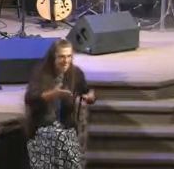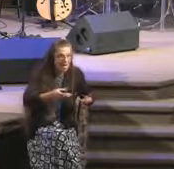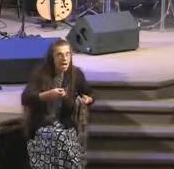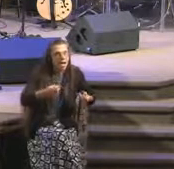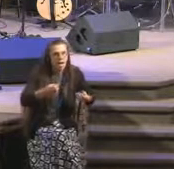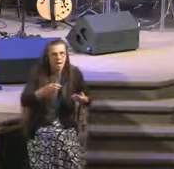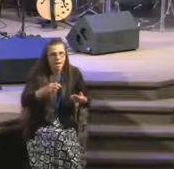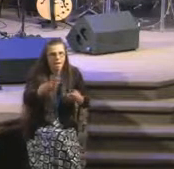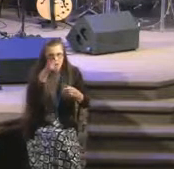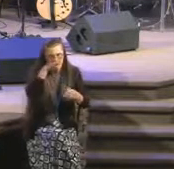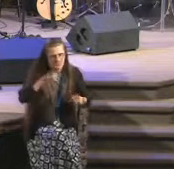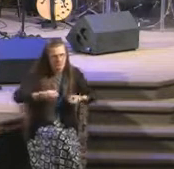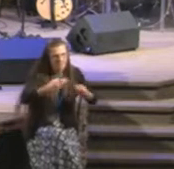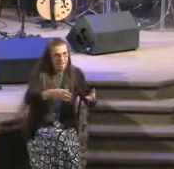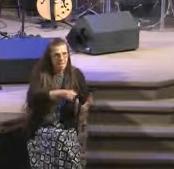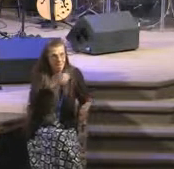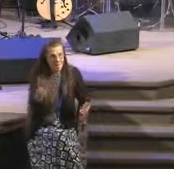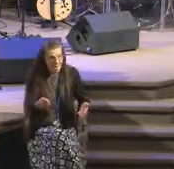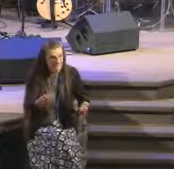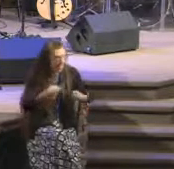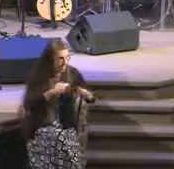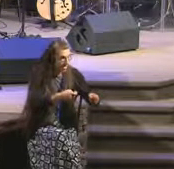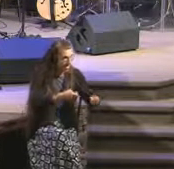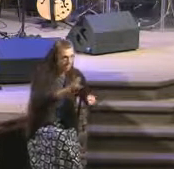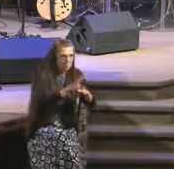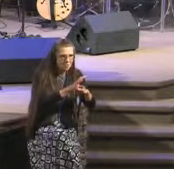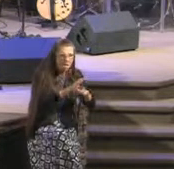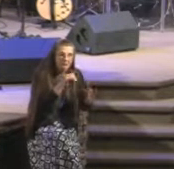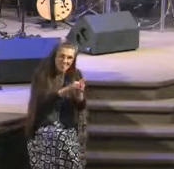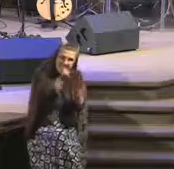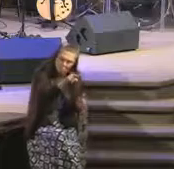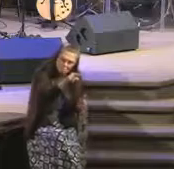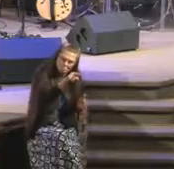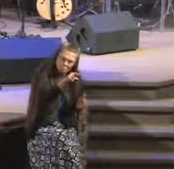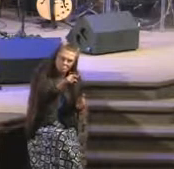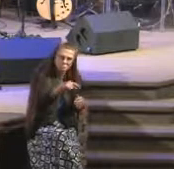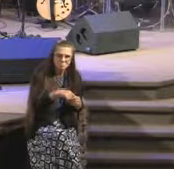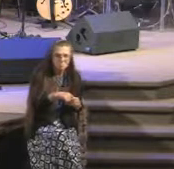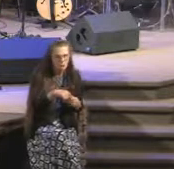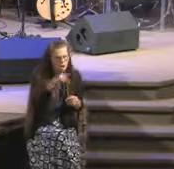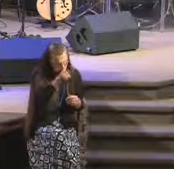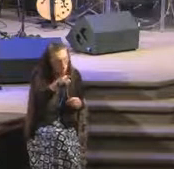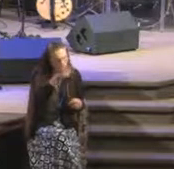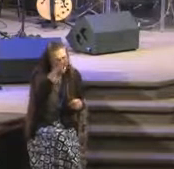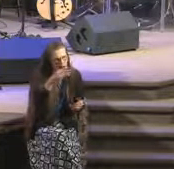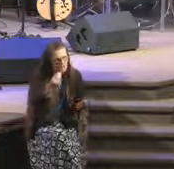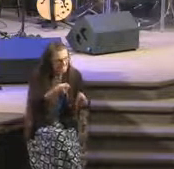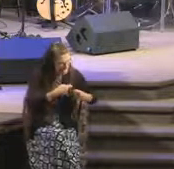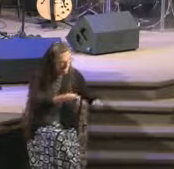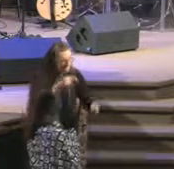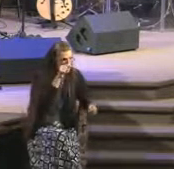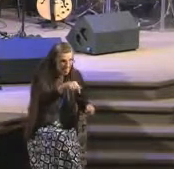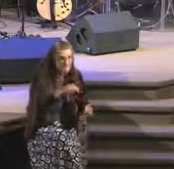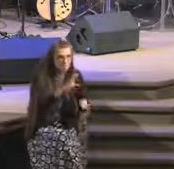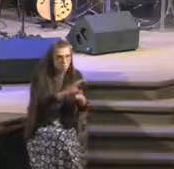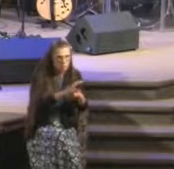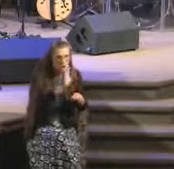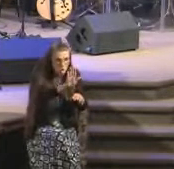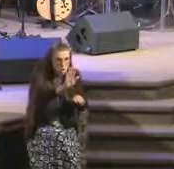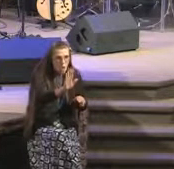gift to his church. And that's you. Do you know you're God's gift to this church? You're the